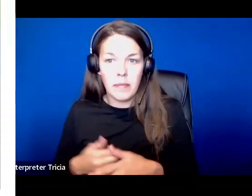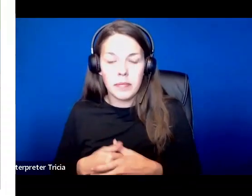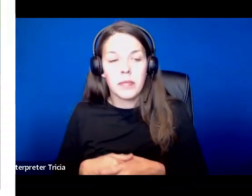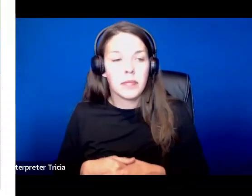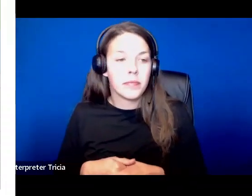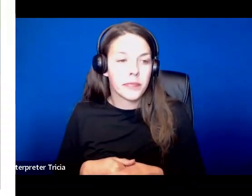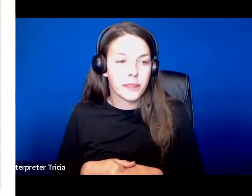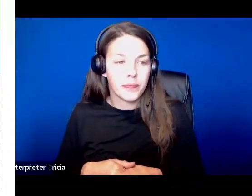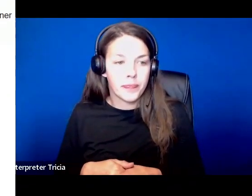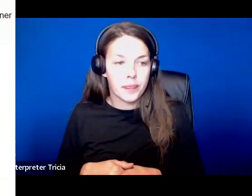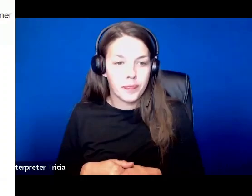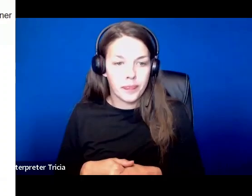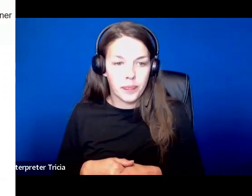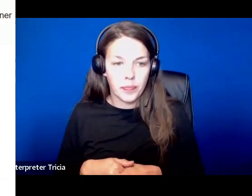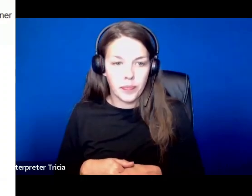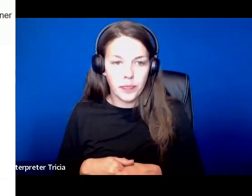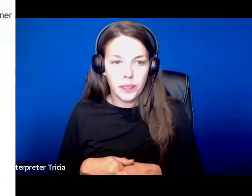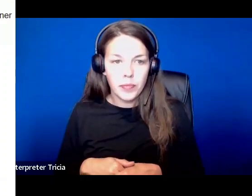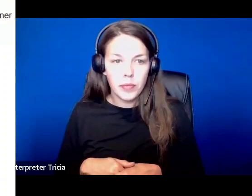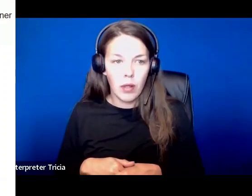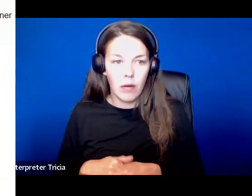slide.